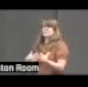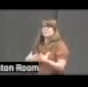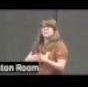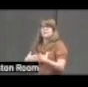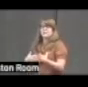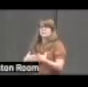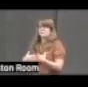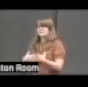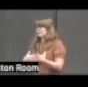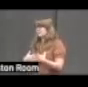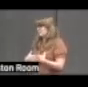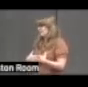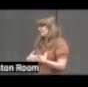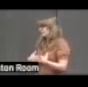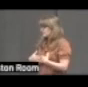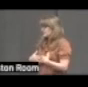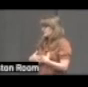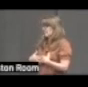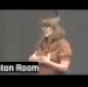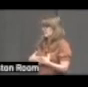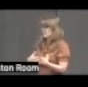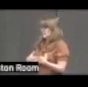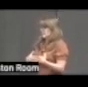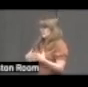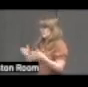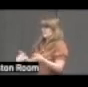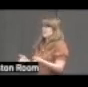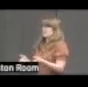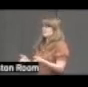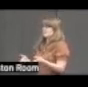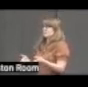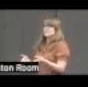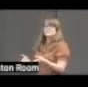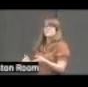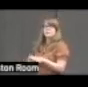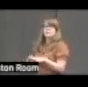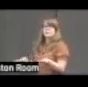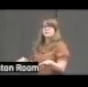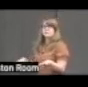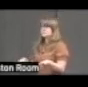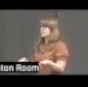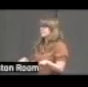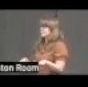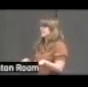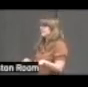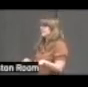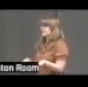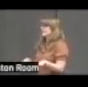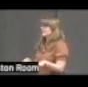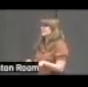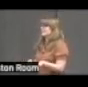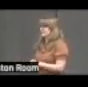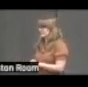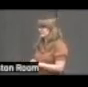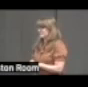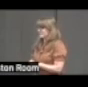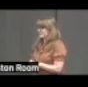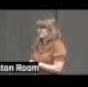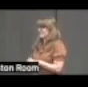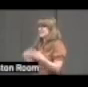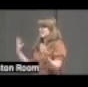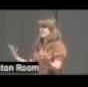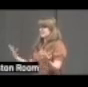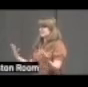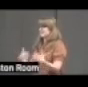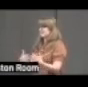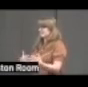dealing with as conservation biologists. This is a lot of work for a very limited amount of biologists that are in this field, right,